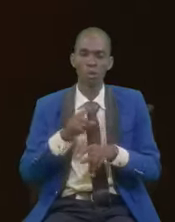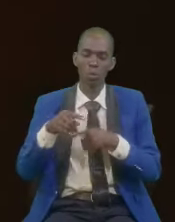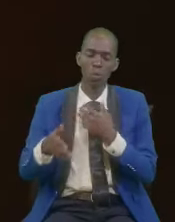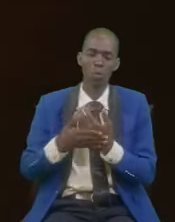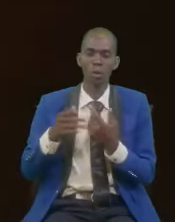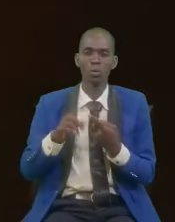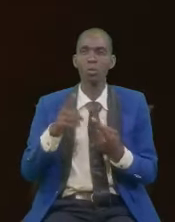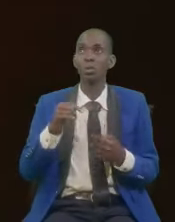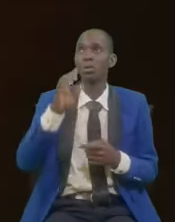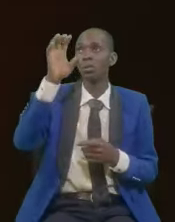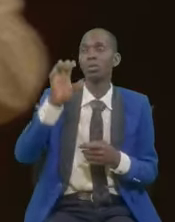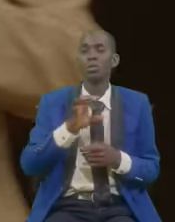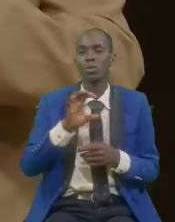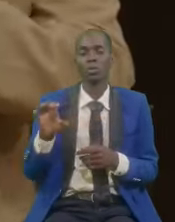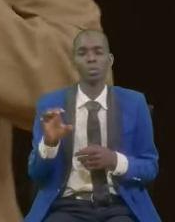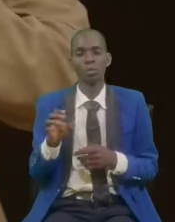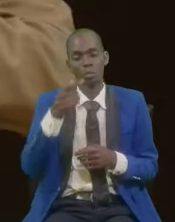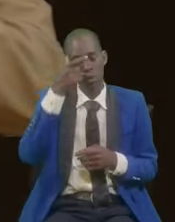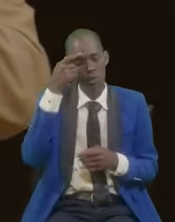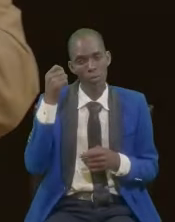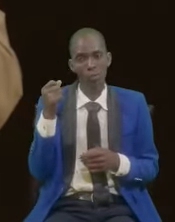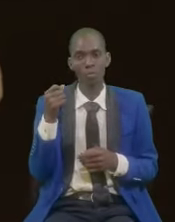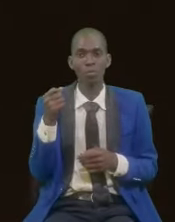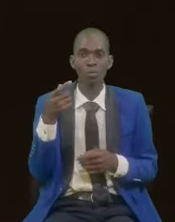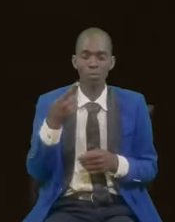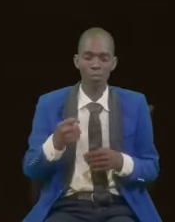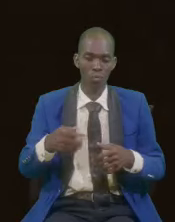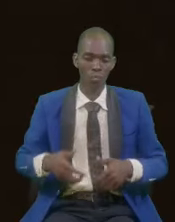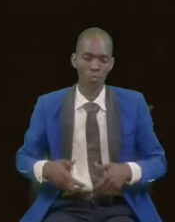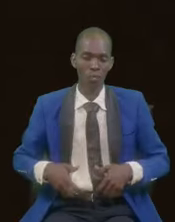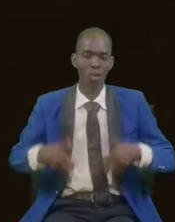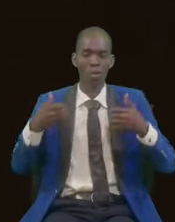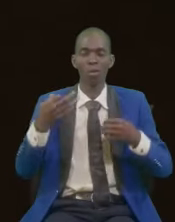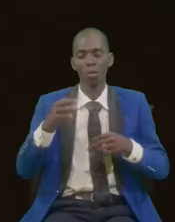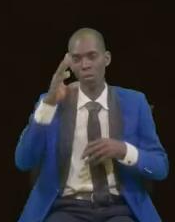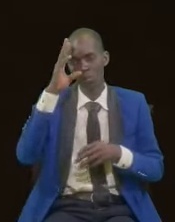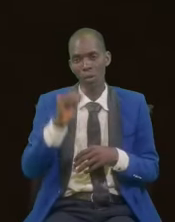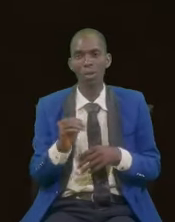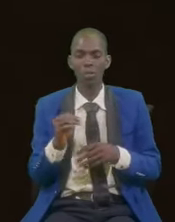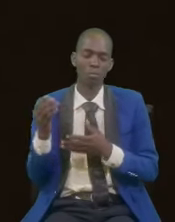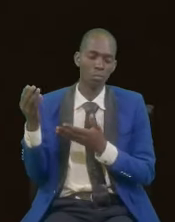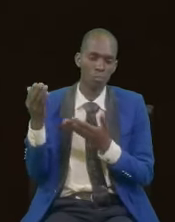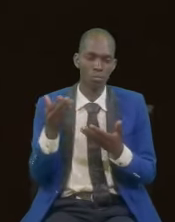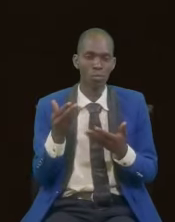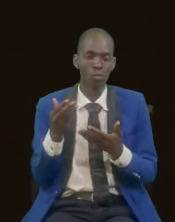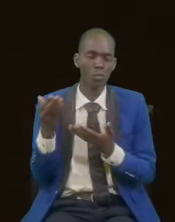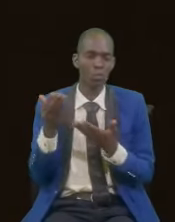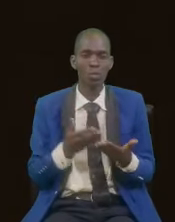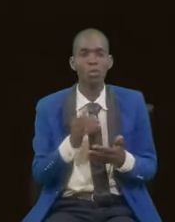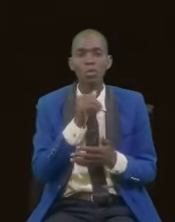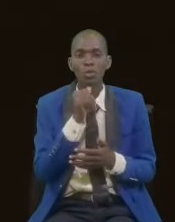Go back to Calvary, because the wrath of man worketh not